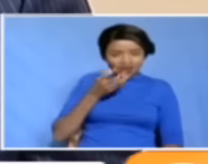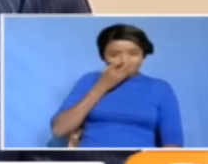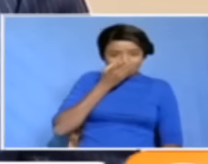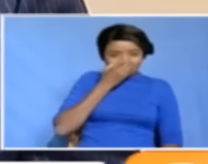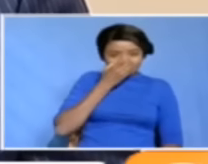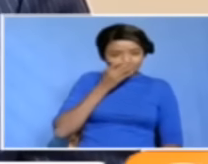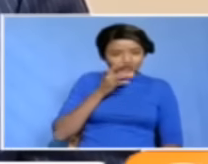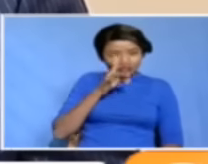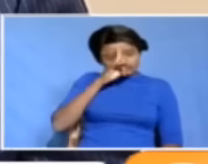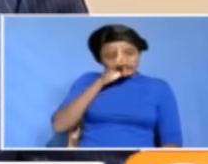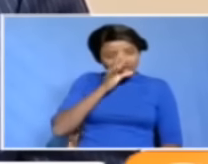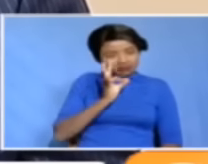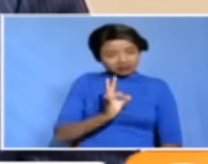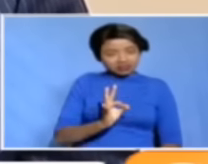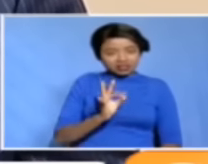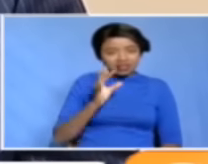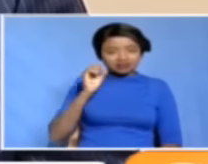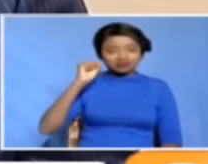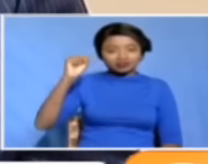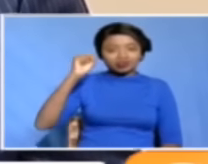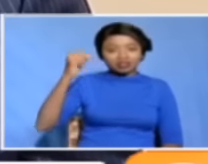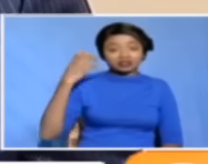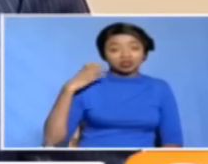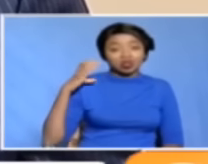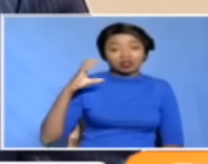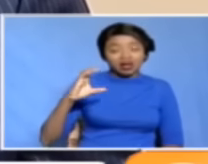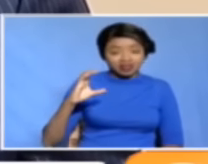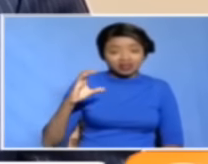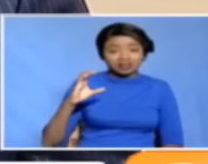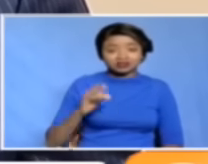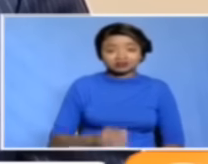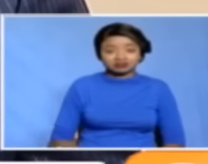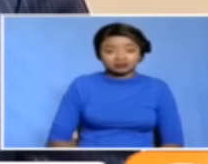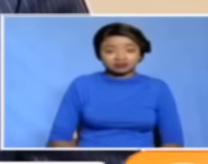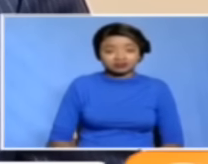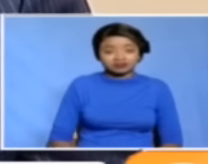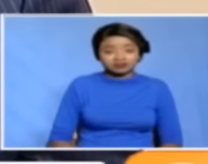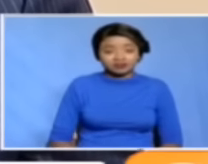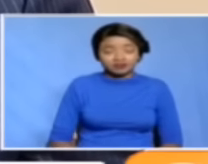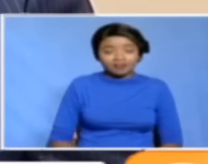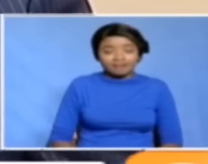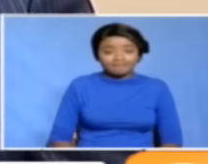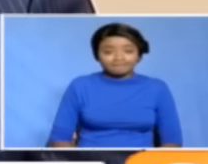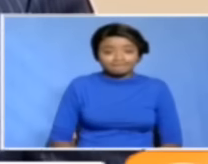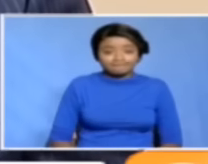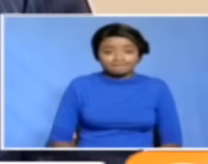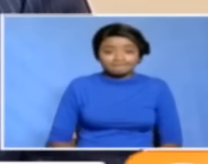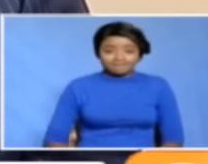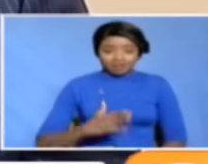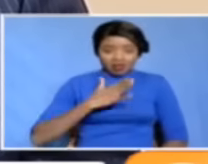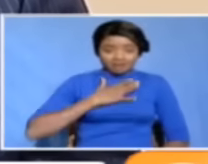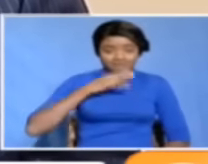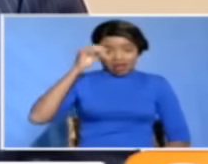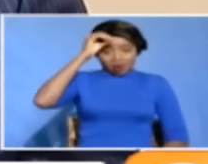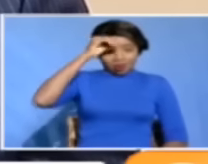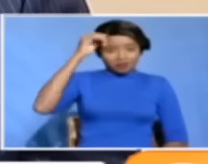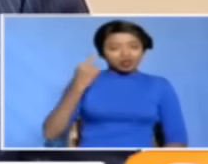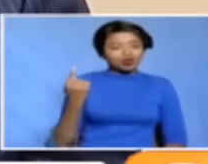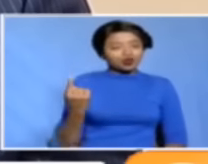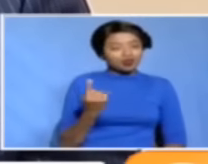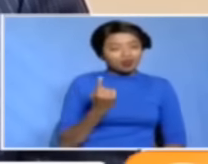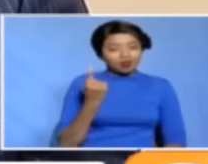is a serious political candidate. He has, in my opinion, he's the only horse